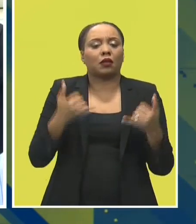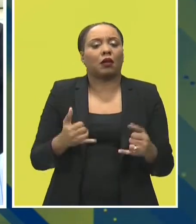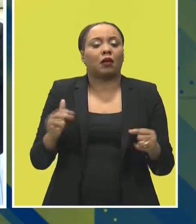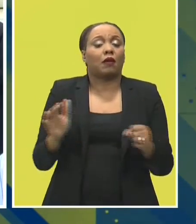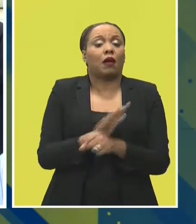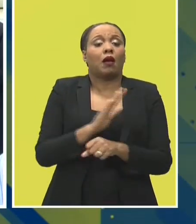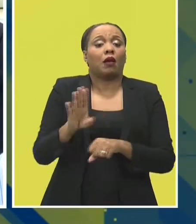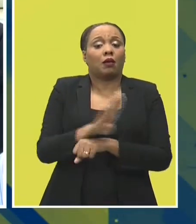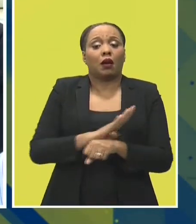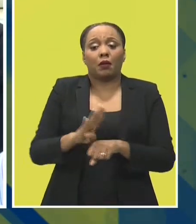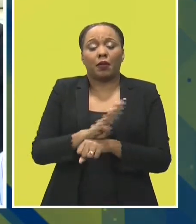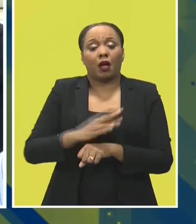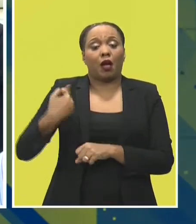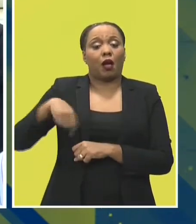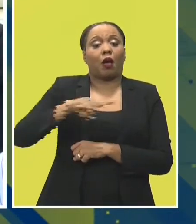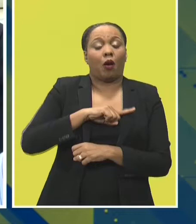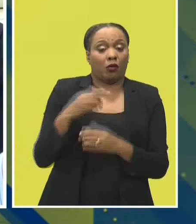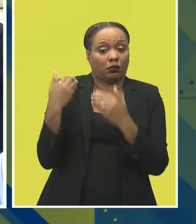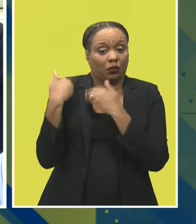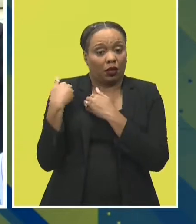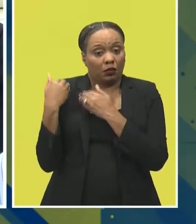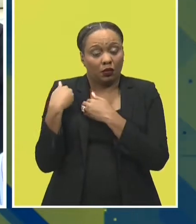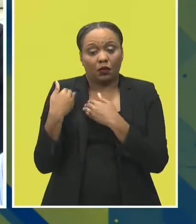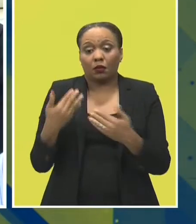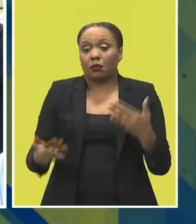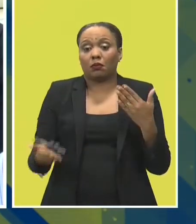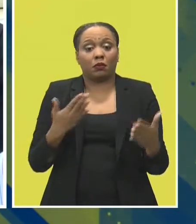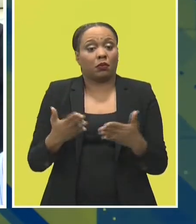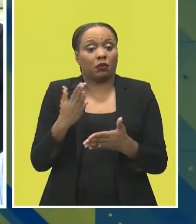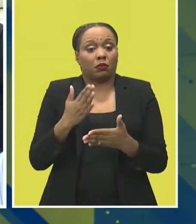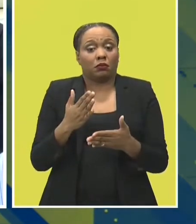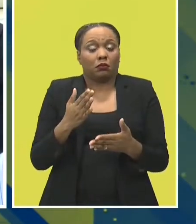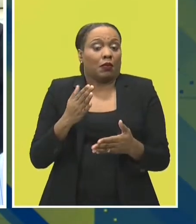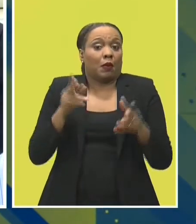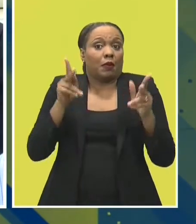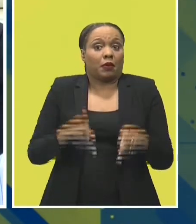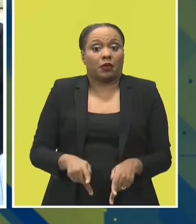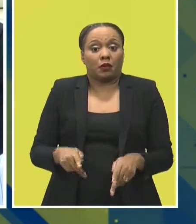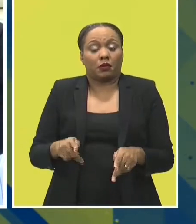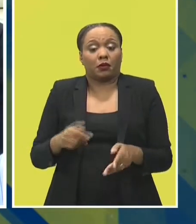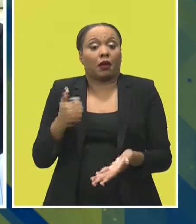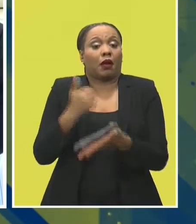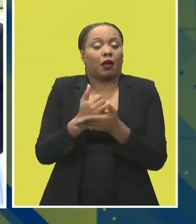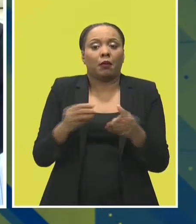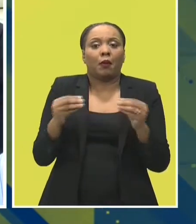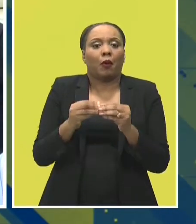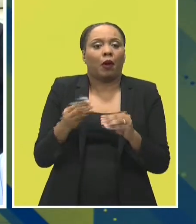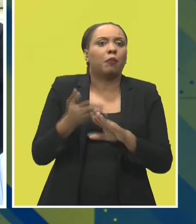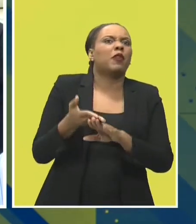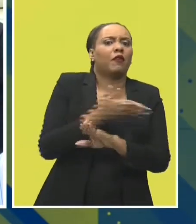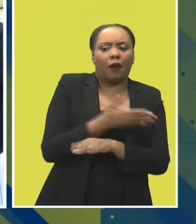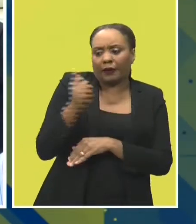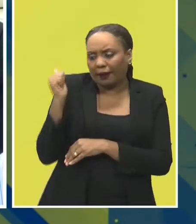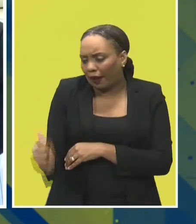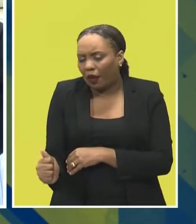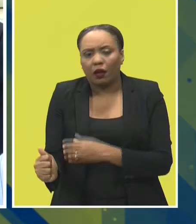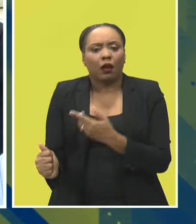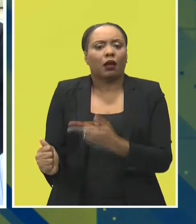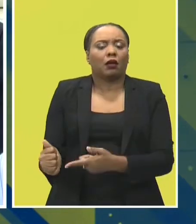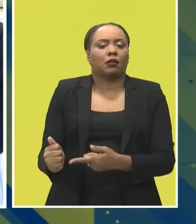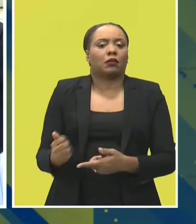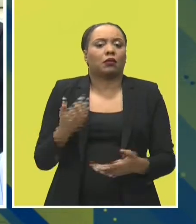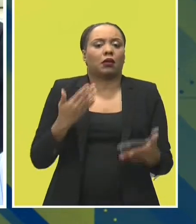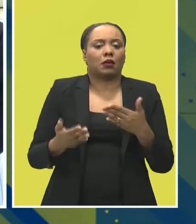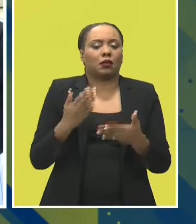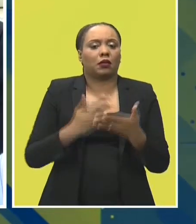man has lost his life here today. Those who perhaps could have done more and didn't do more, those who didn't